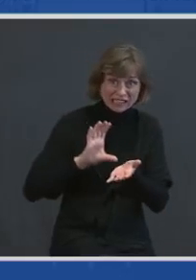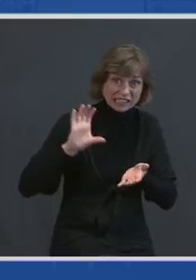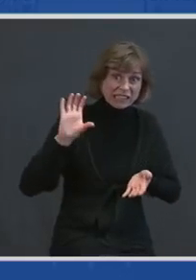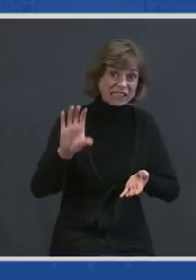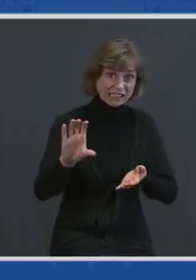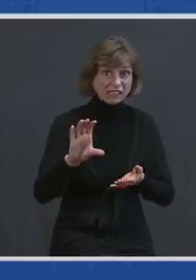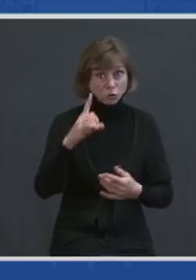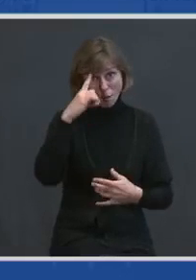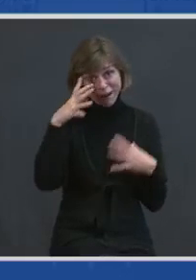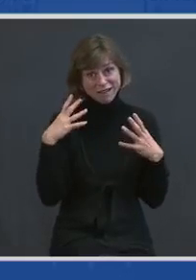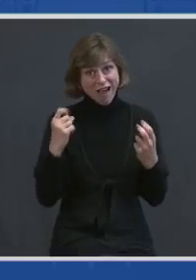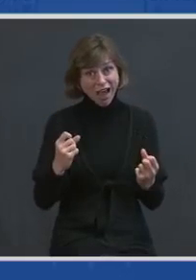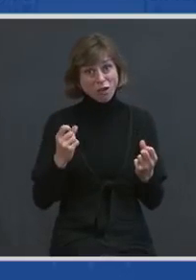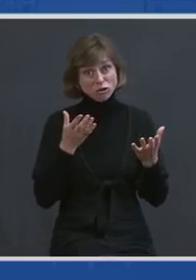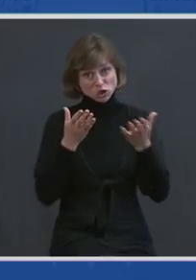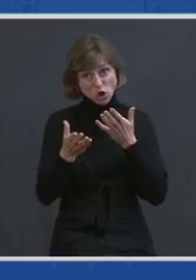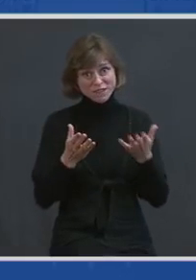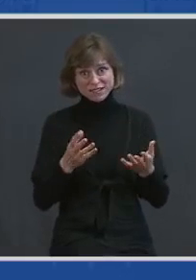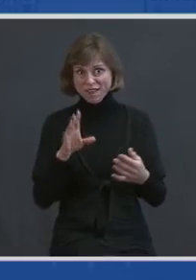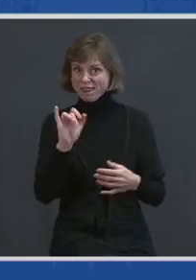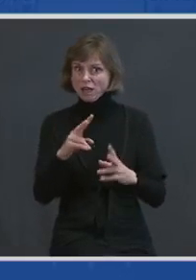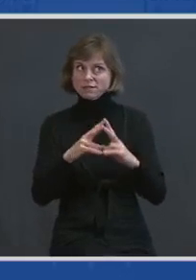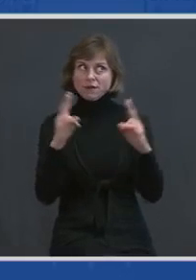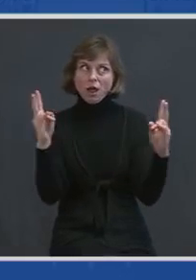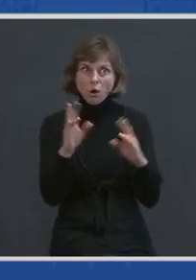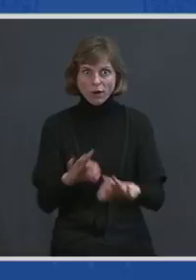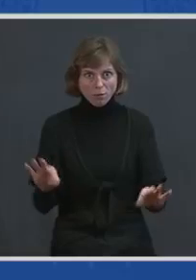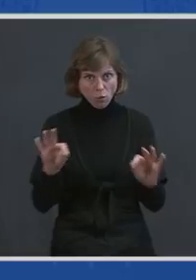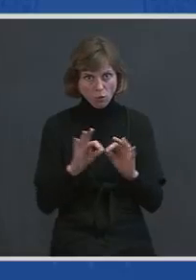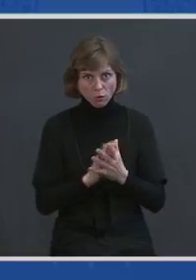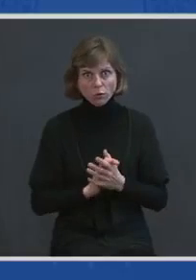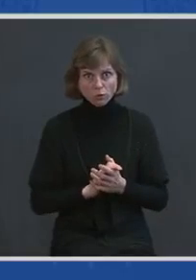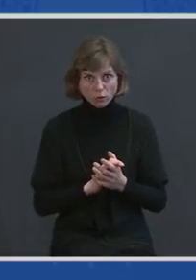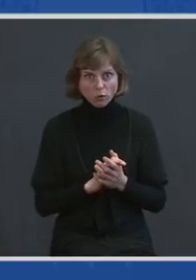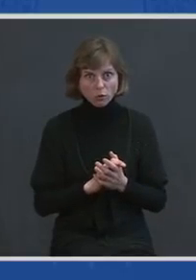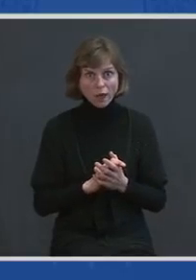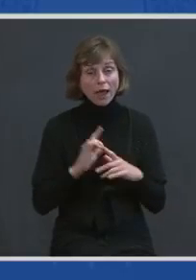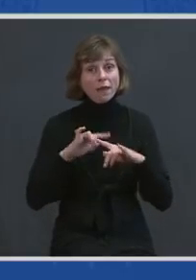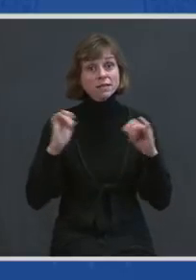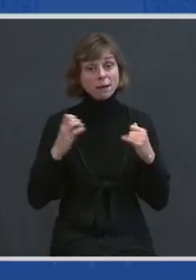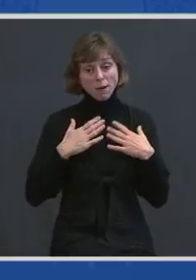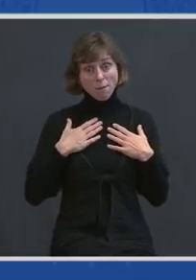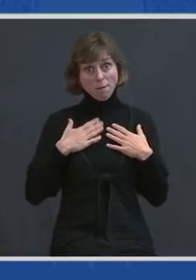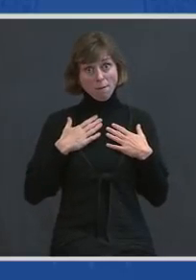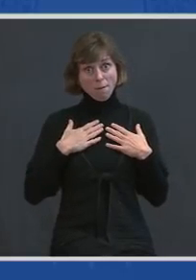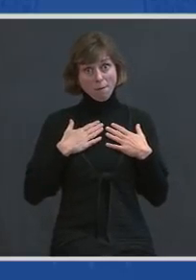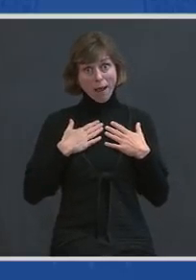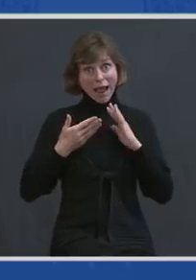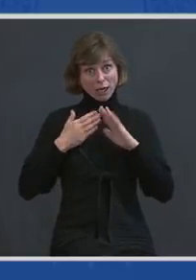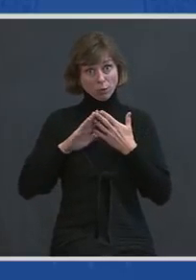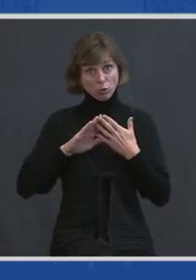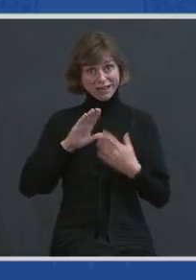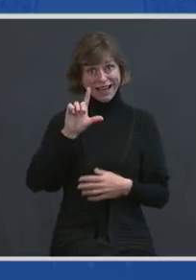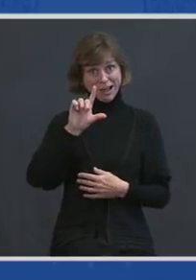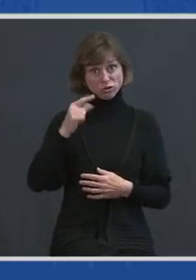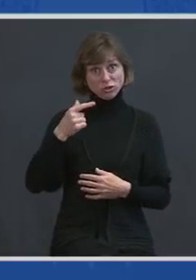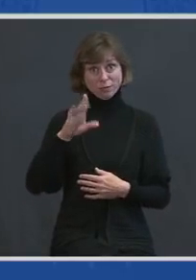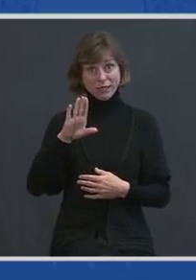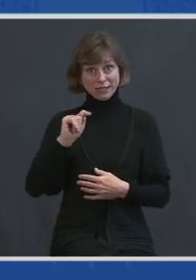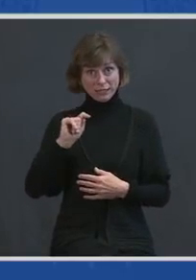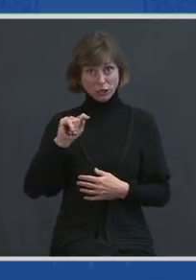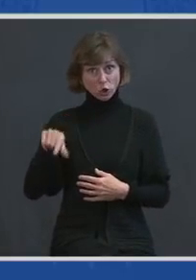important. And at the same time, my community, the LGBTQ community, is under